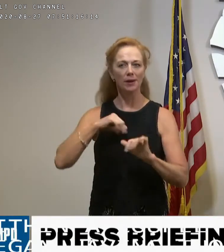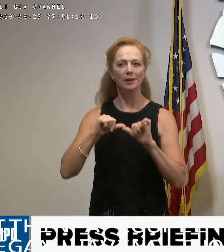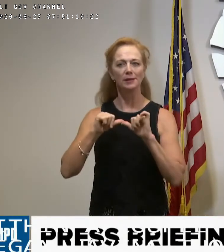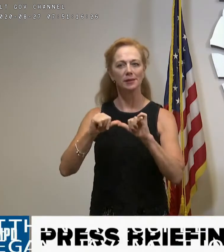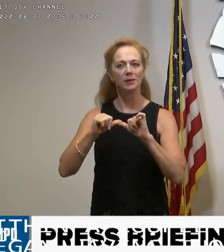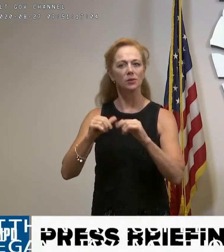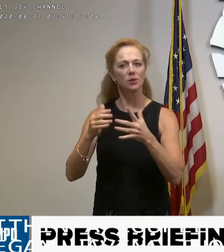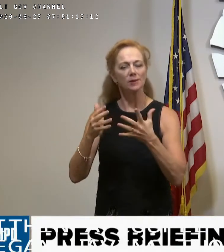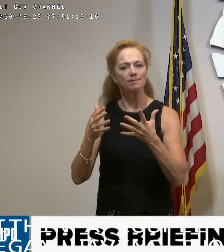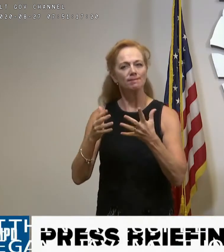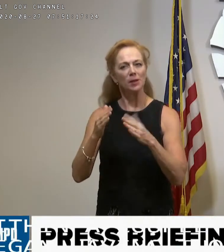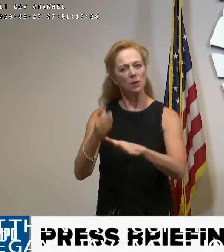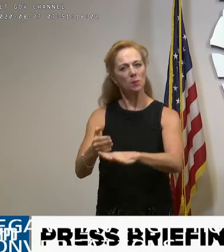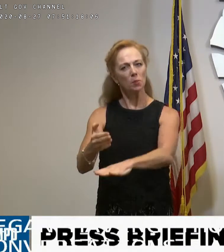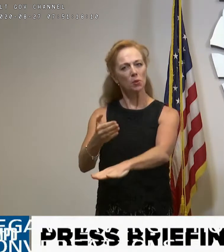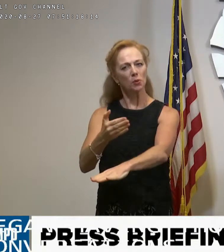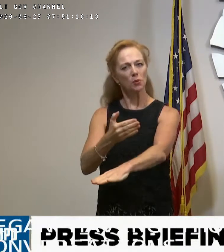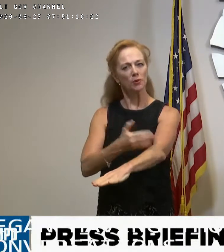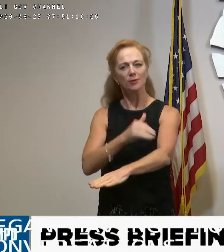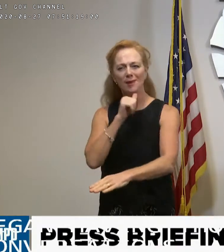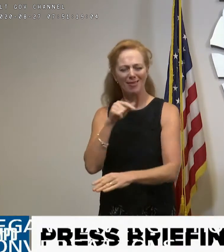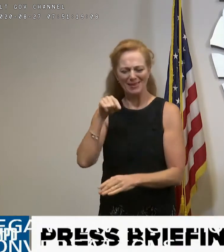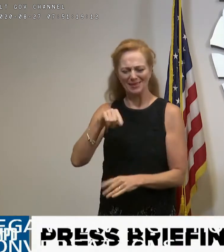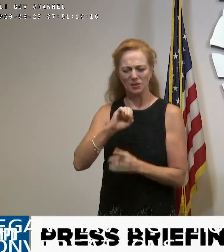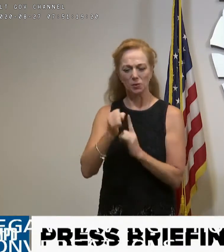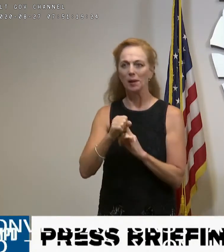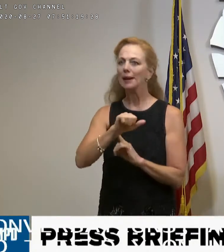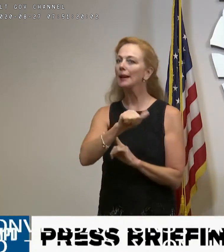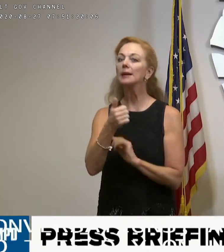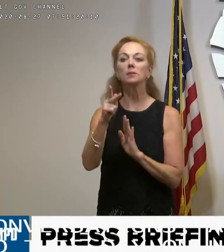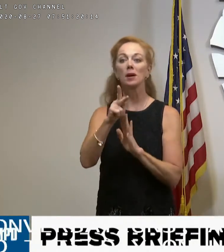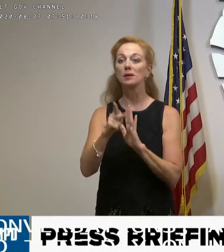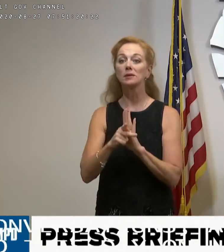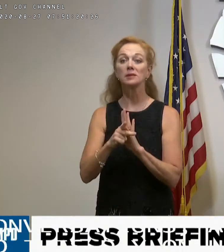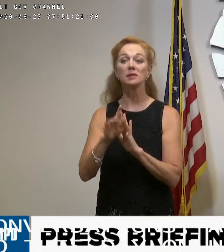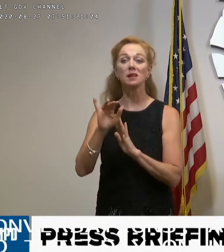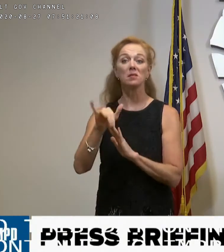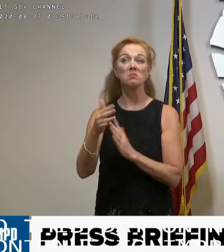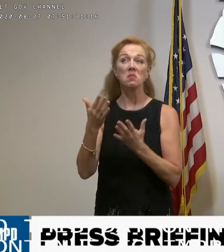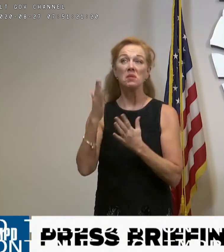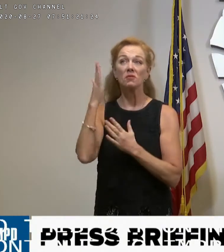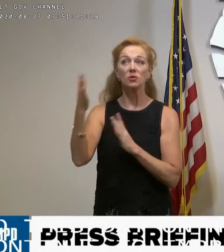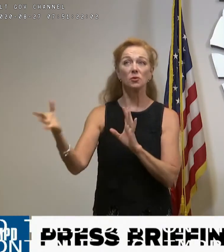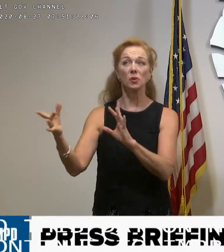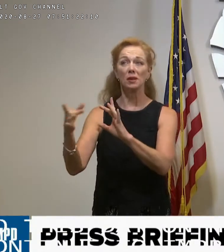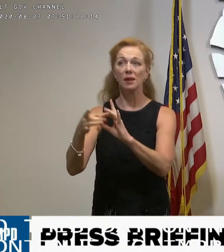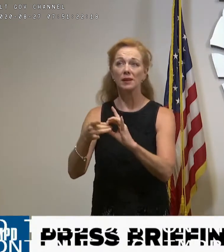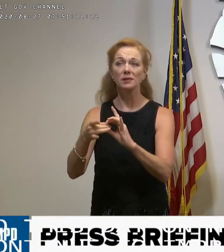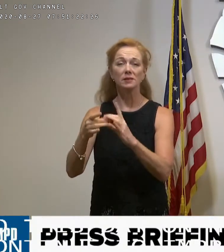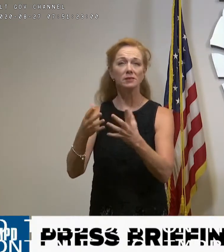can continue to improve not just this, but any policies that might relate to